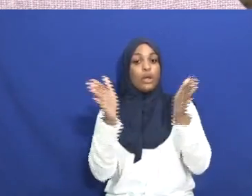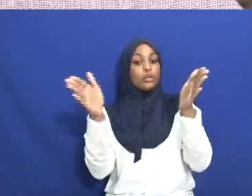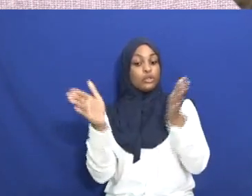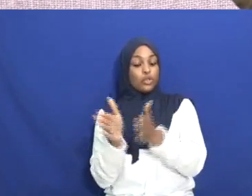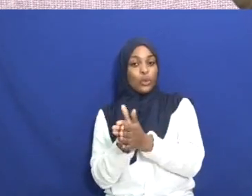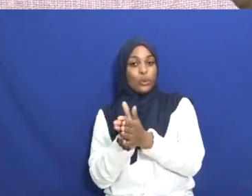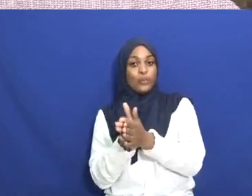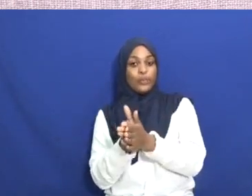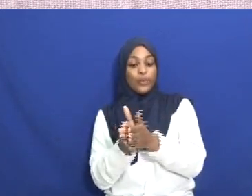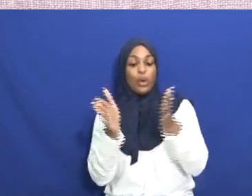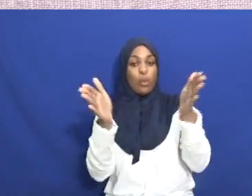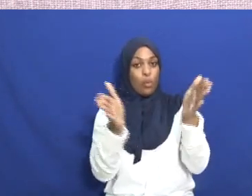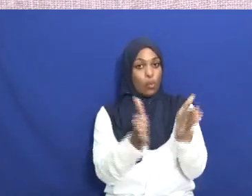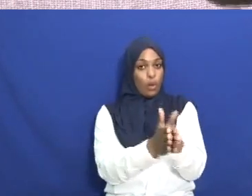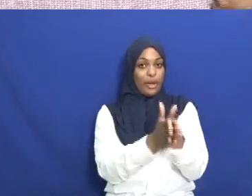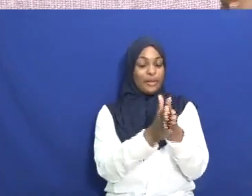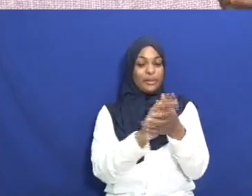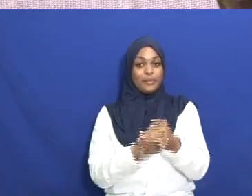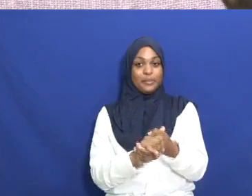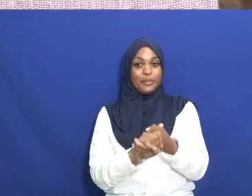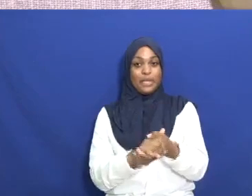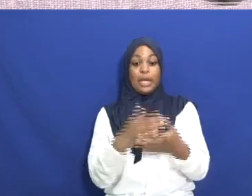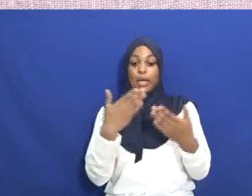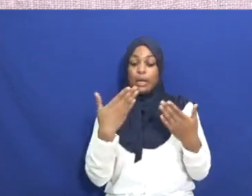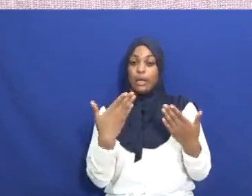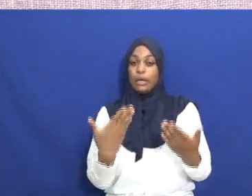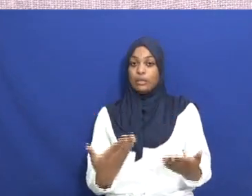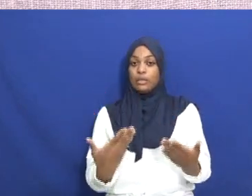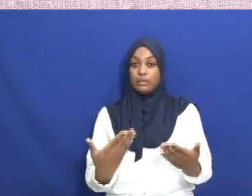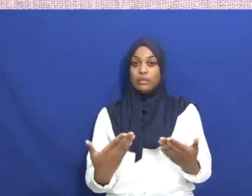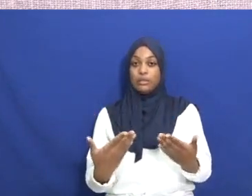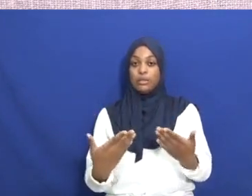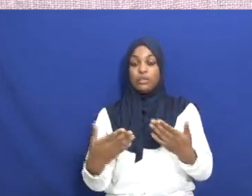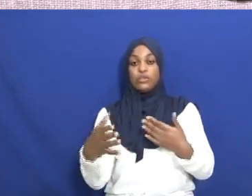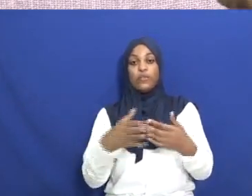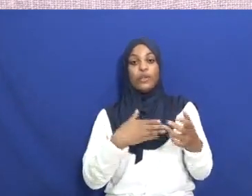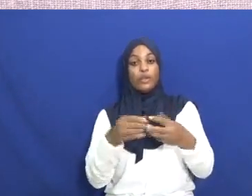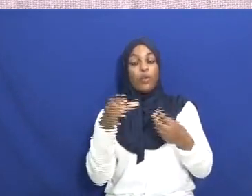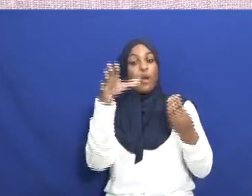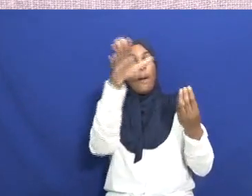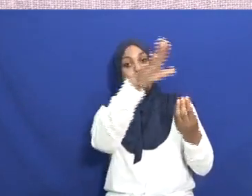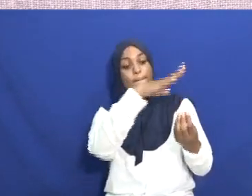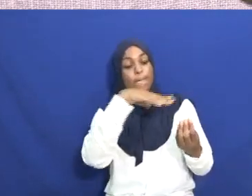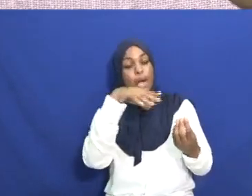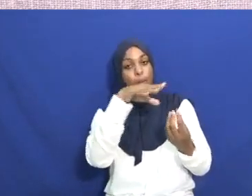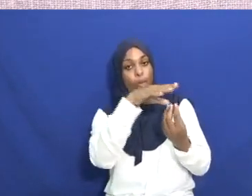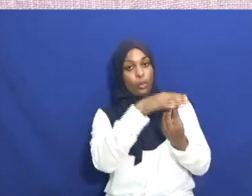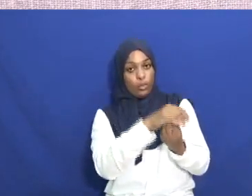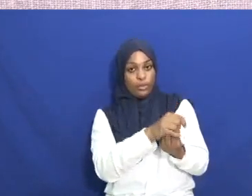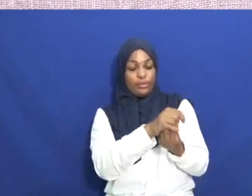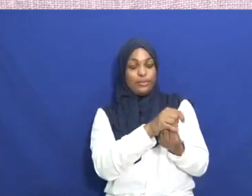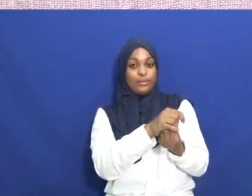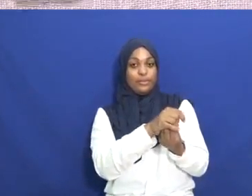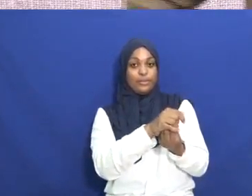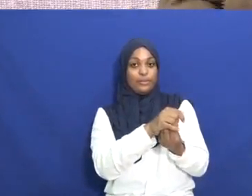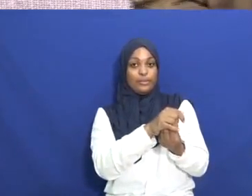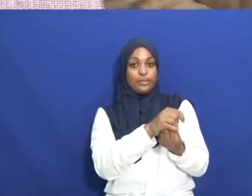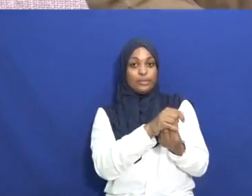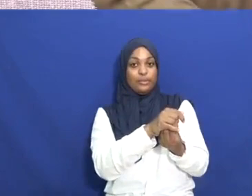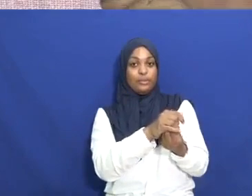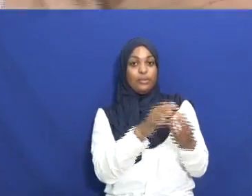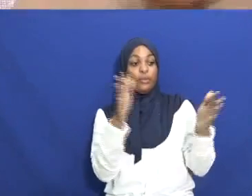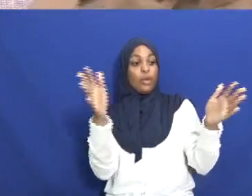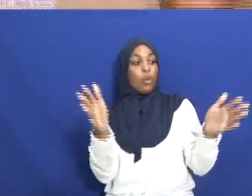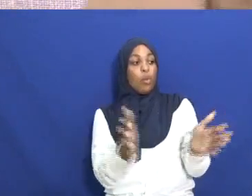Okay, let's praise together. 1, 2, 3. 1, 2, 1. Very